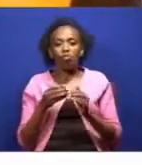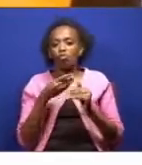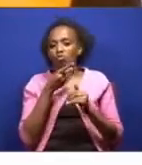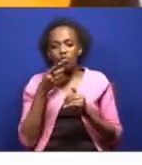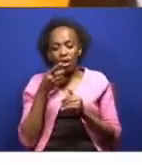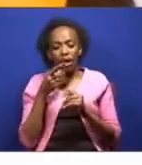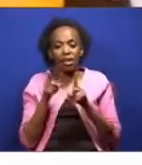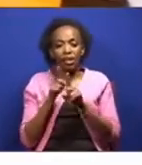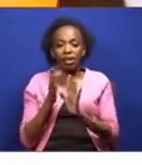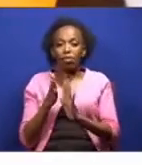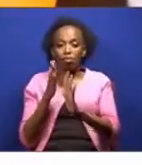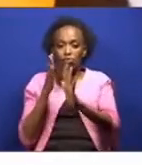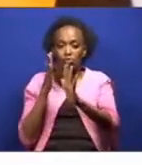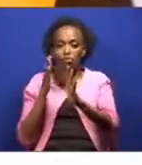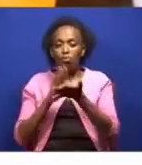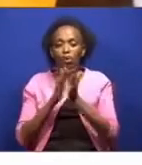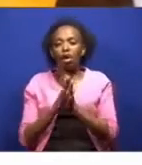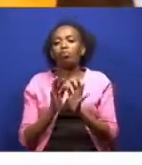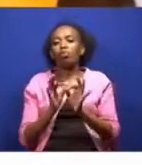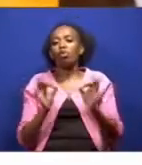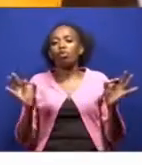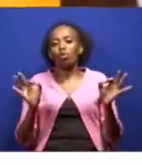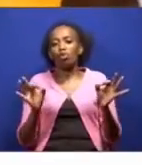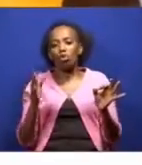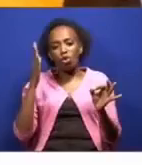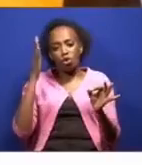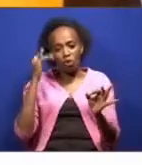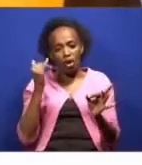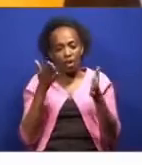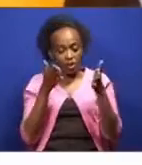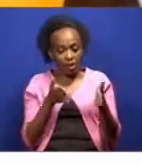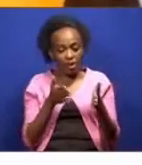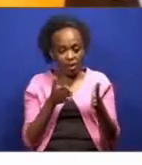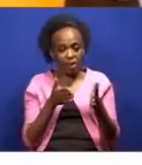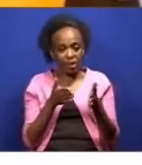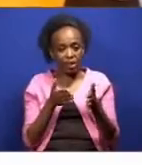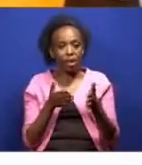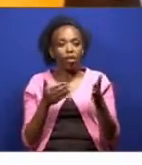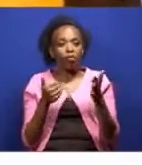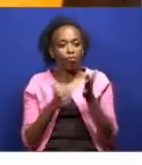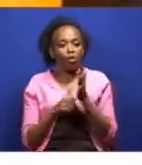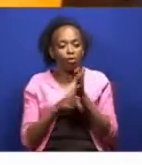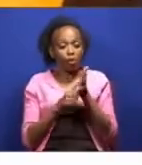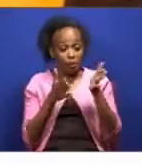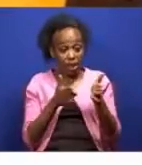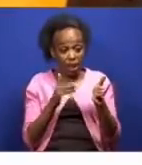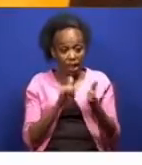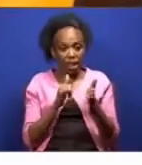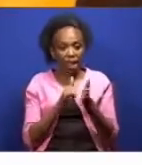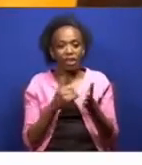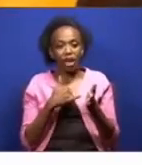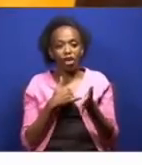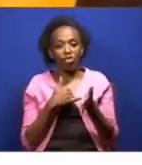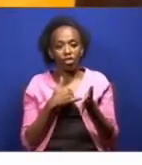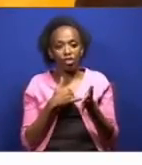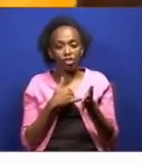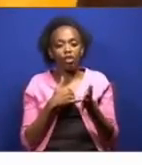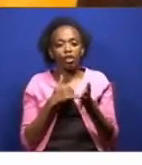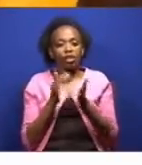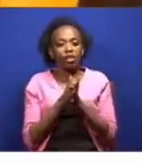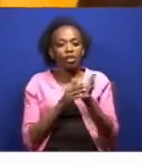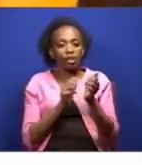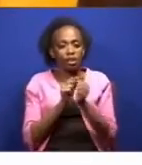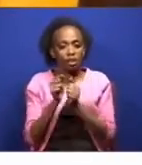and queues grow longer due to this artificial shortage, which has already